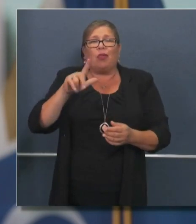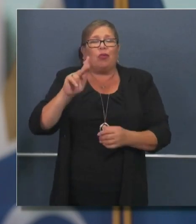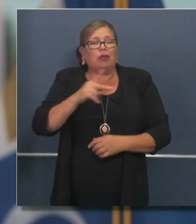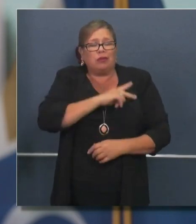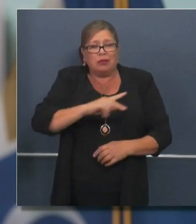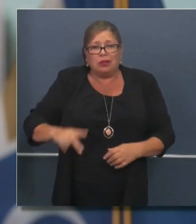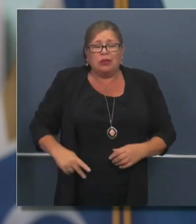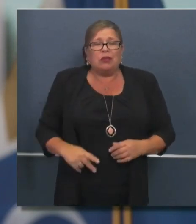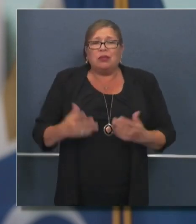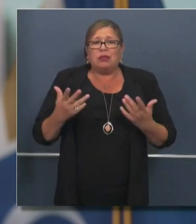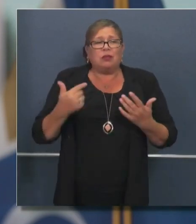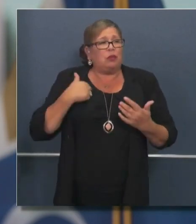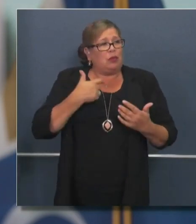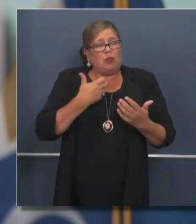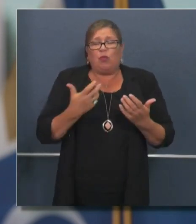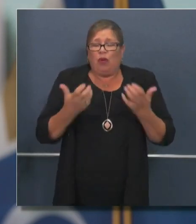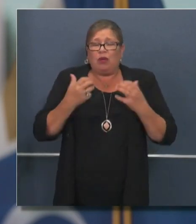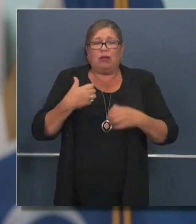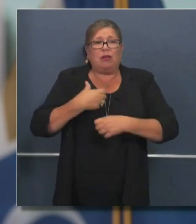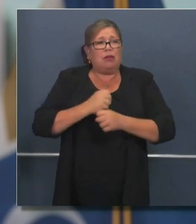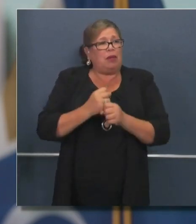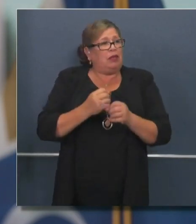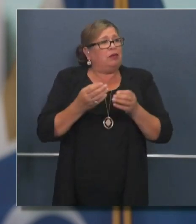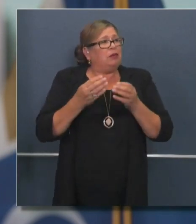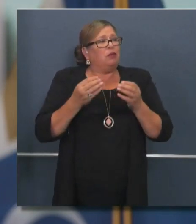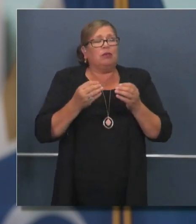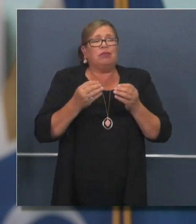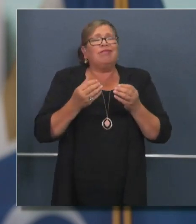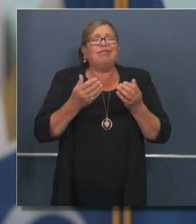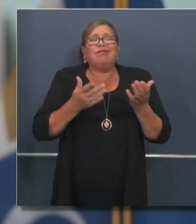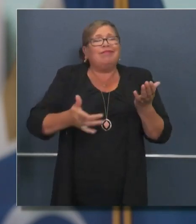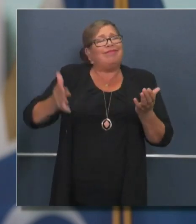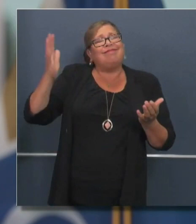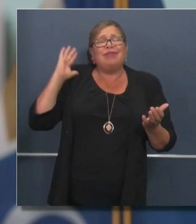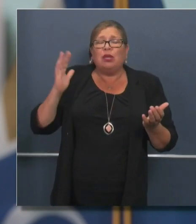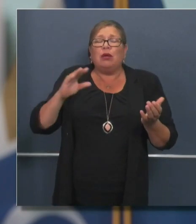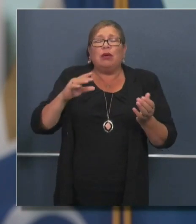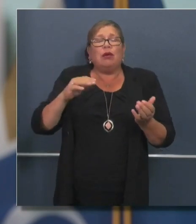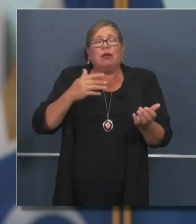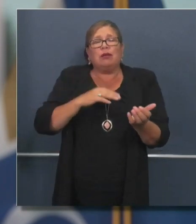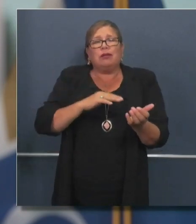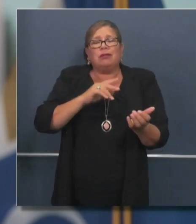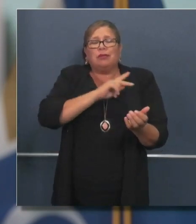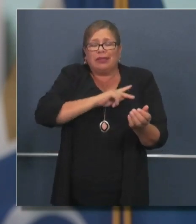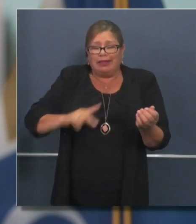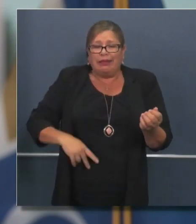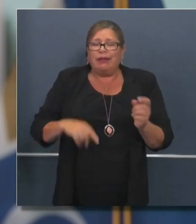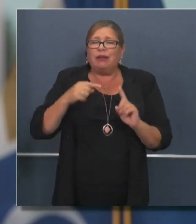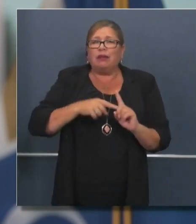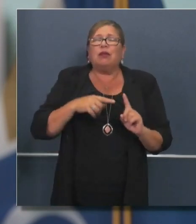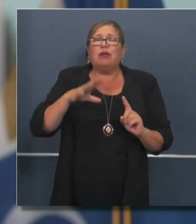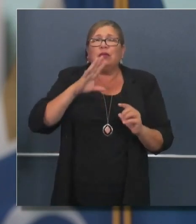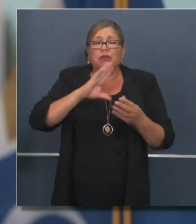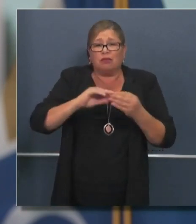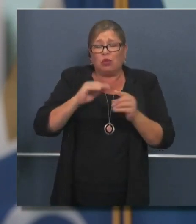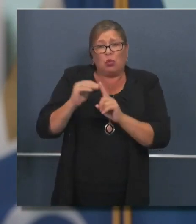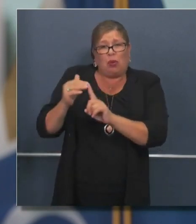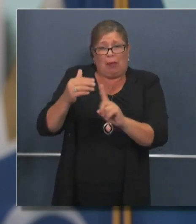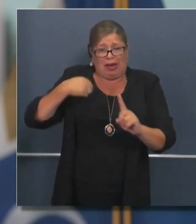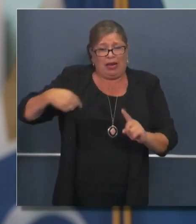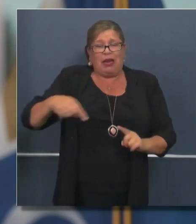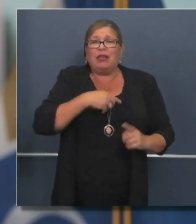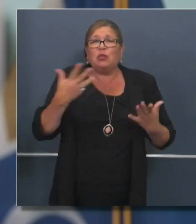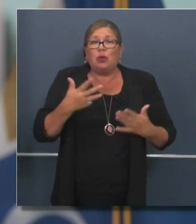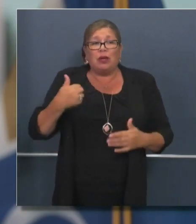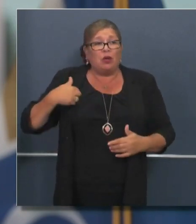the life of this world, because it was King, just like Father Cause, that reminded all of us that we're all